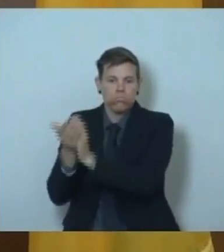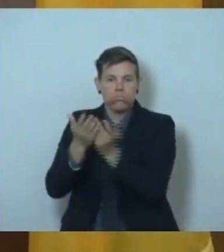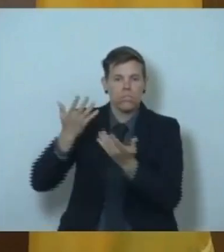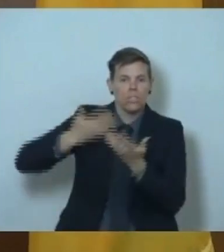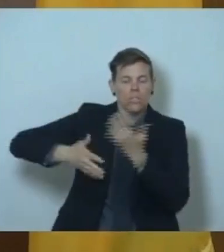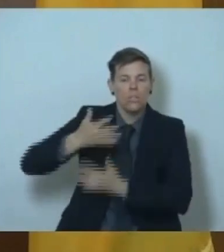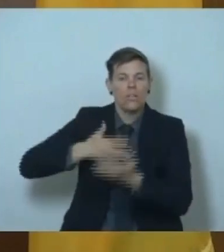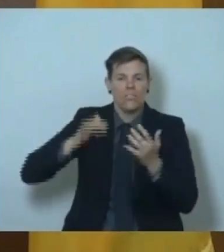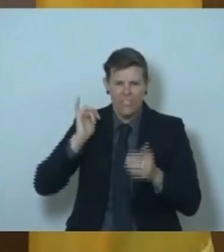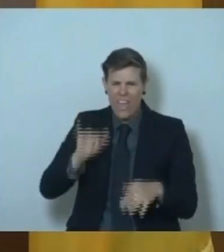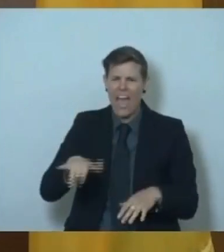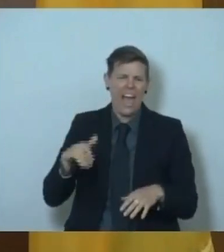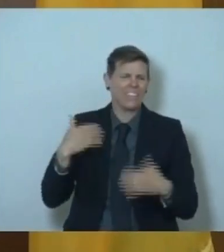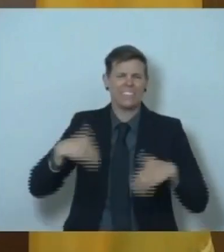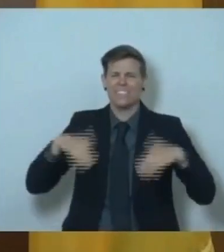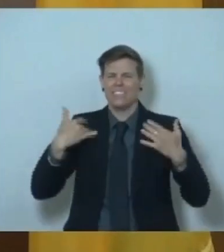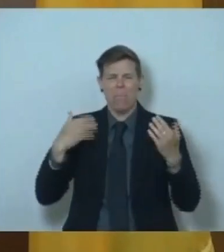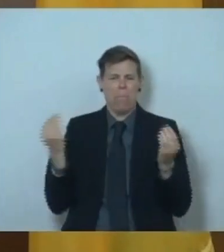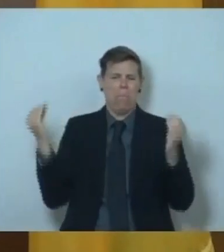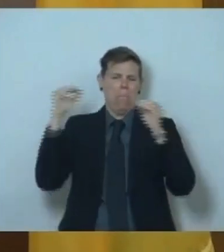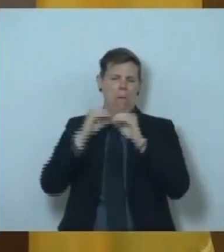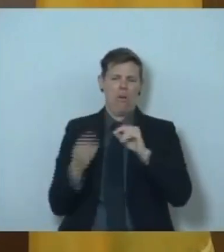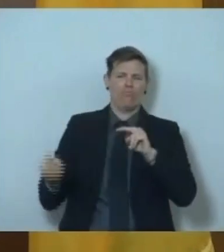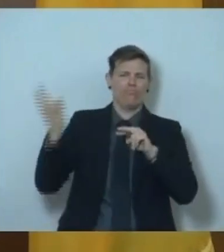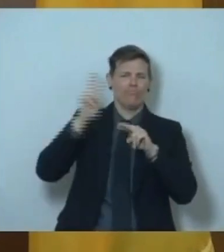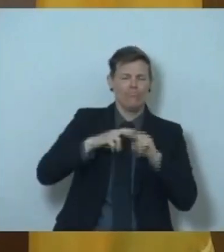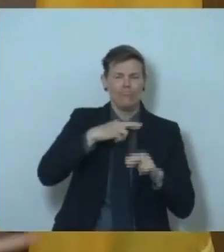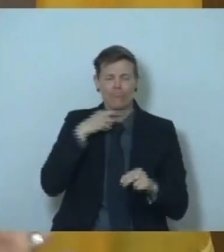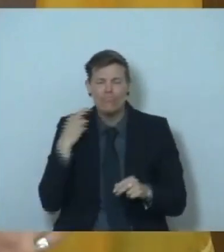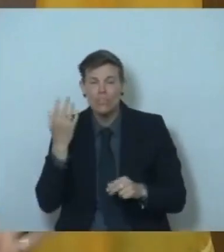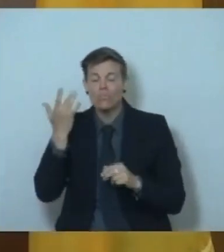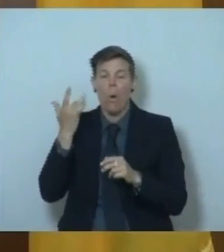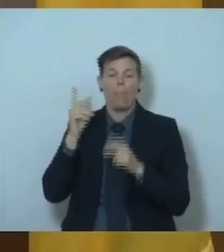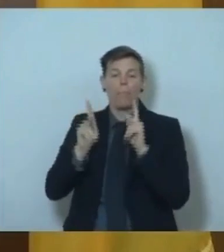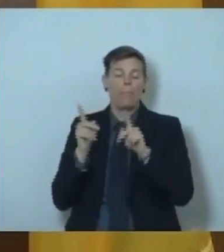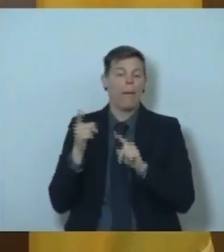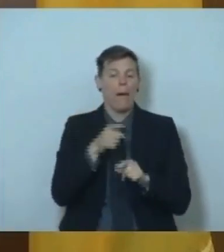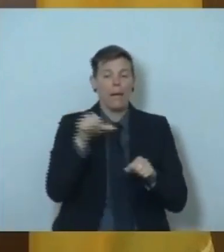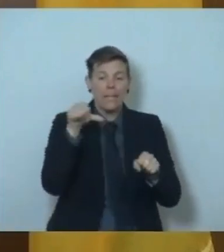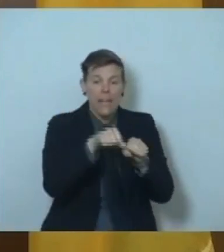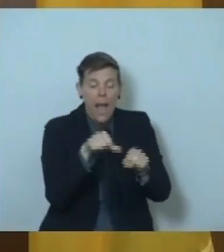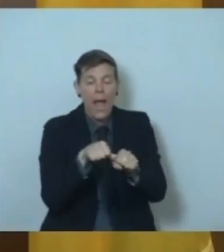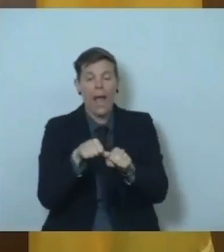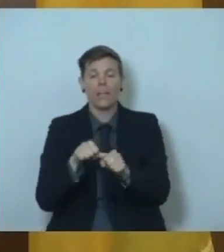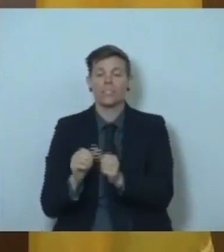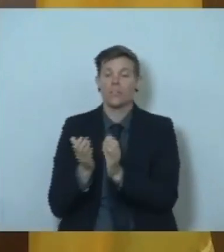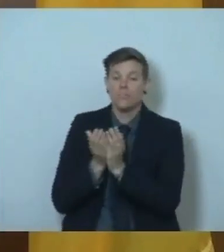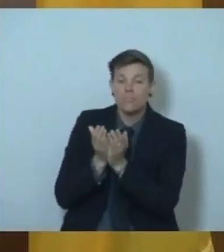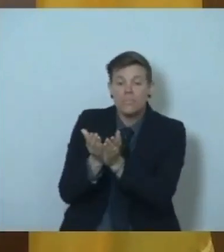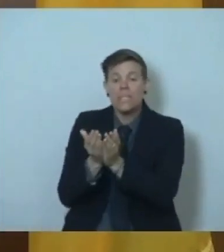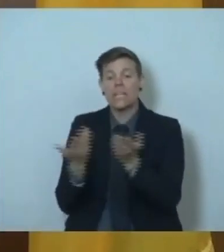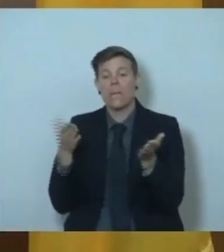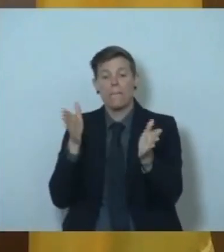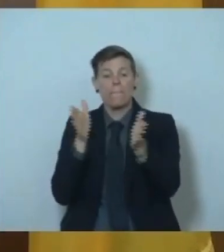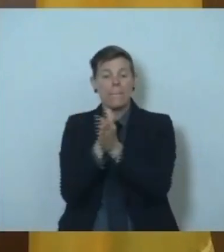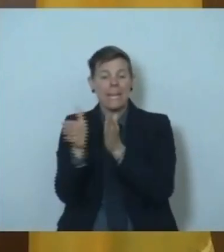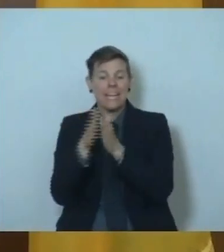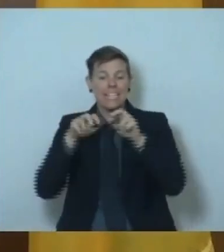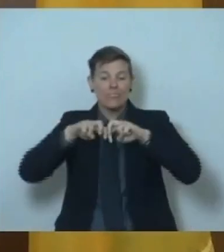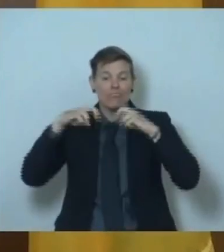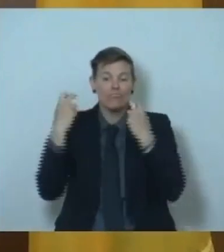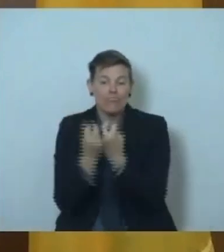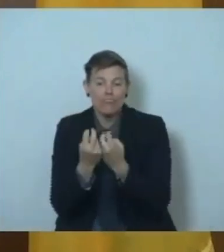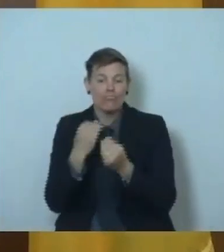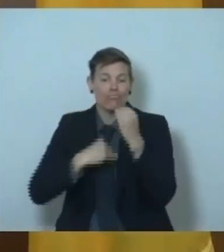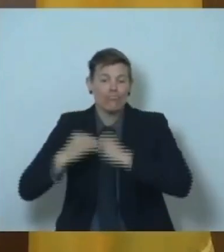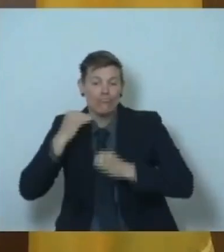marina, food, picnicking, right, fishing, coming to the beaches, and really keeping that social distancing. And I think that for